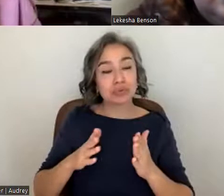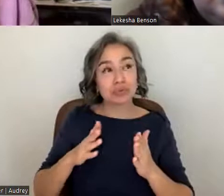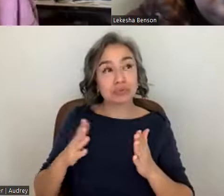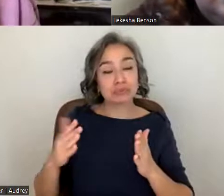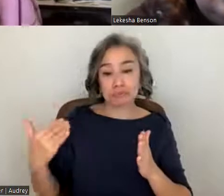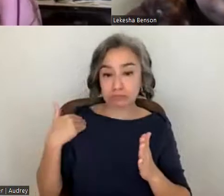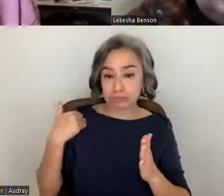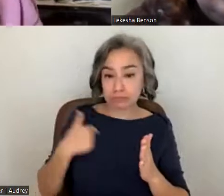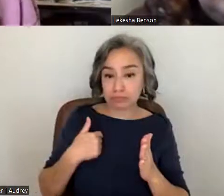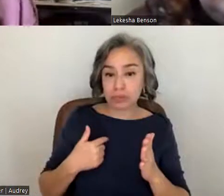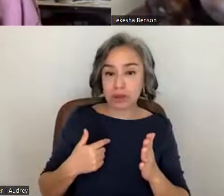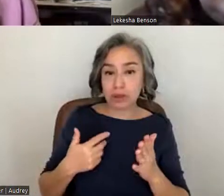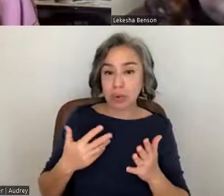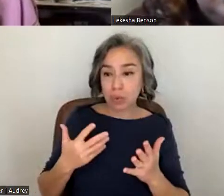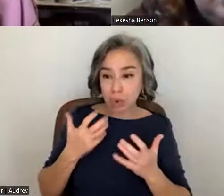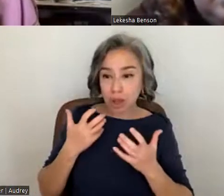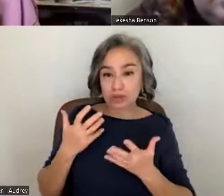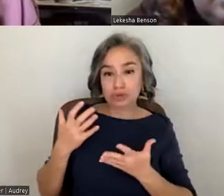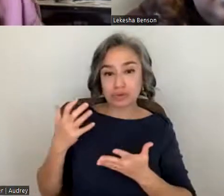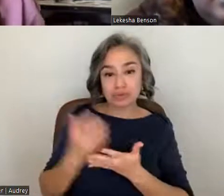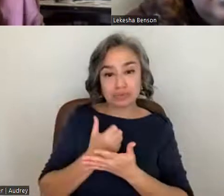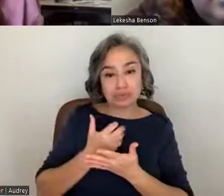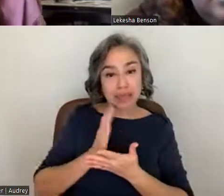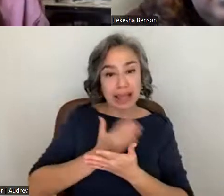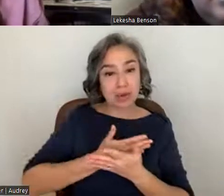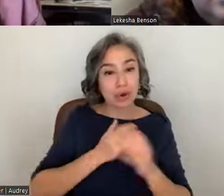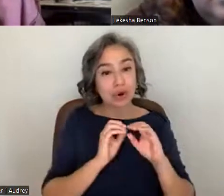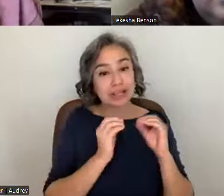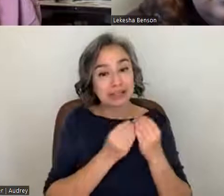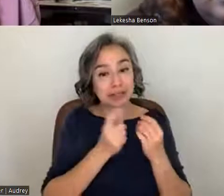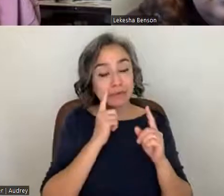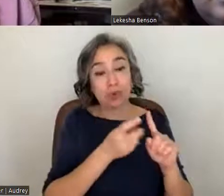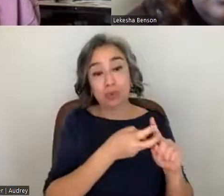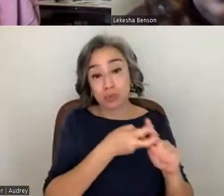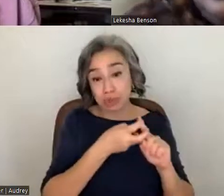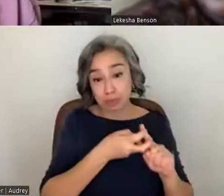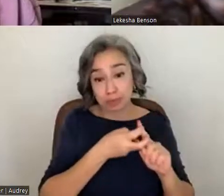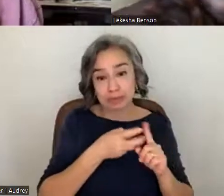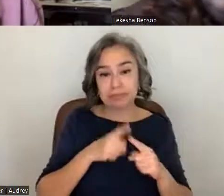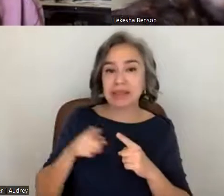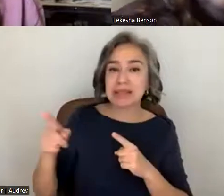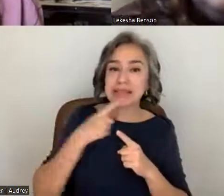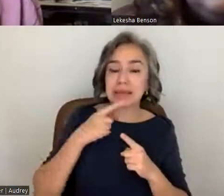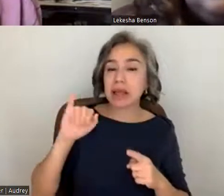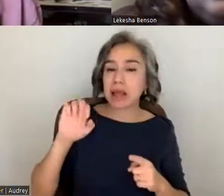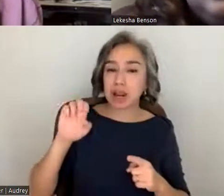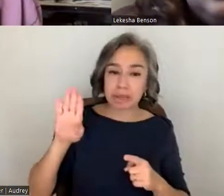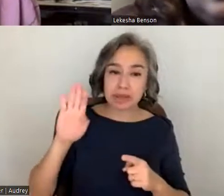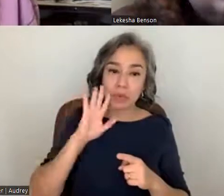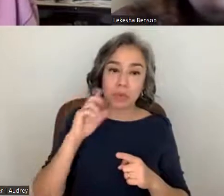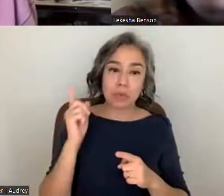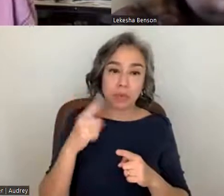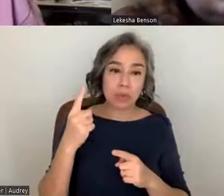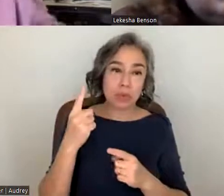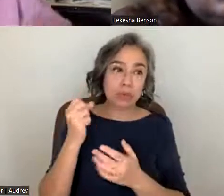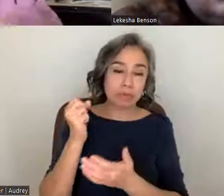to, use our organization to do recruitment. But they were saying IRB will only approve